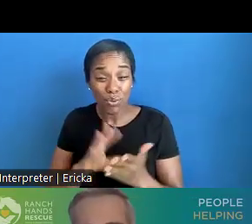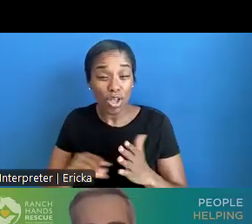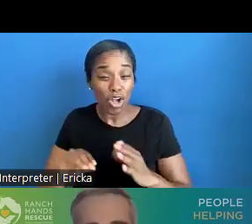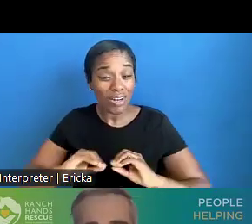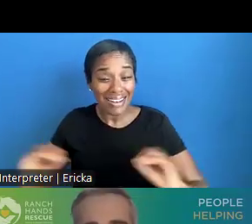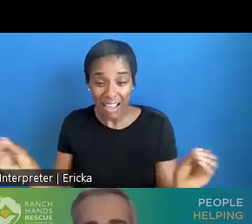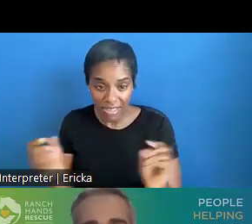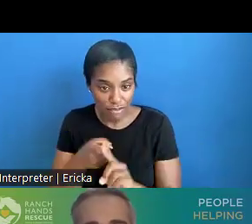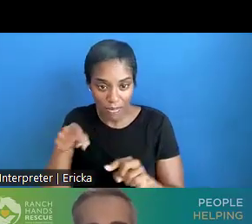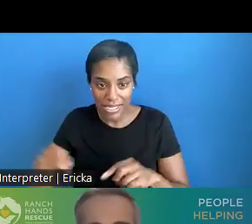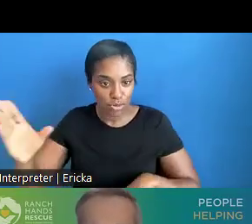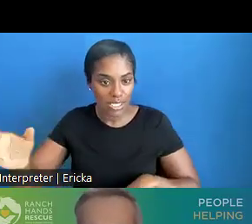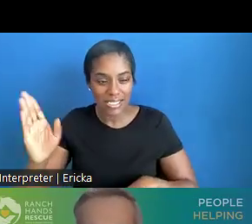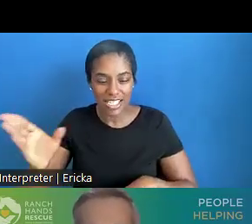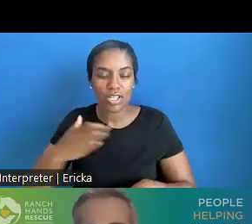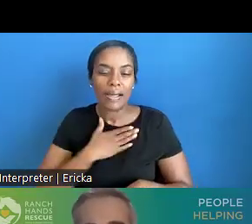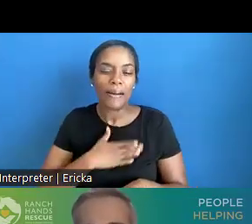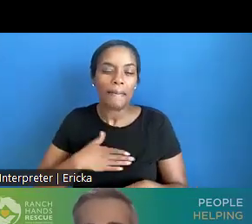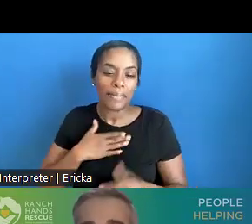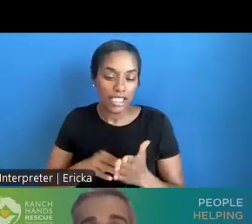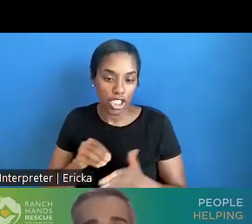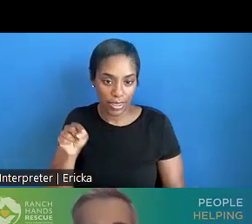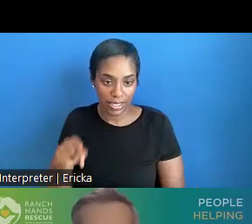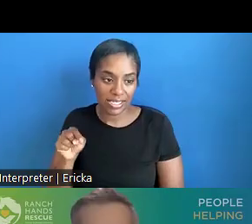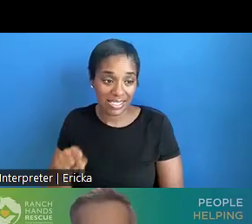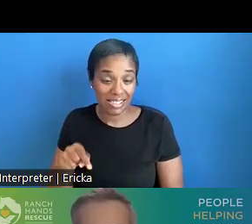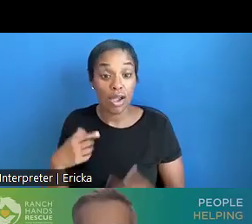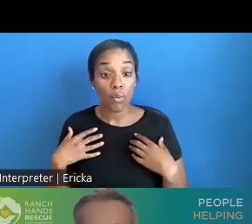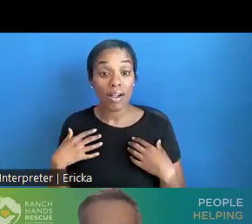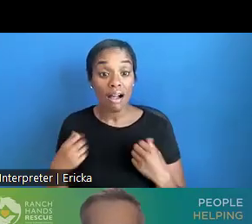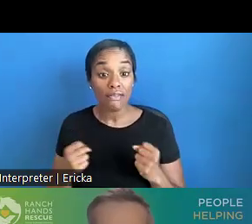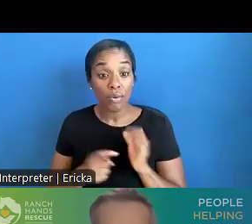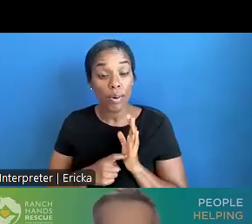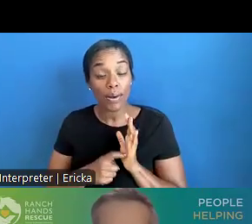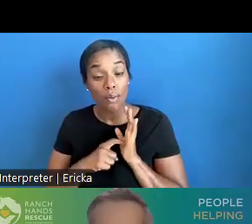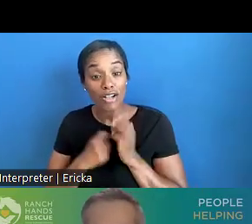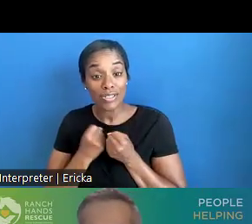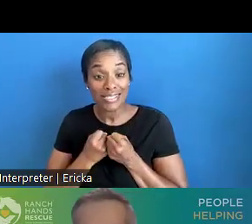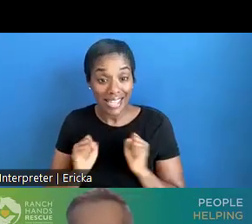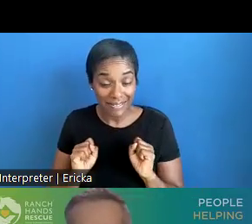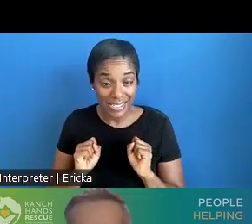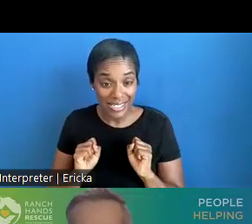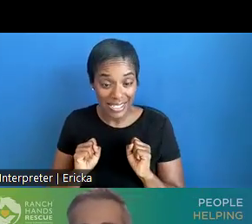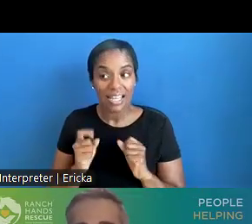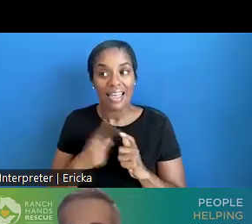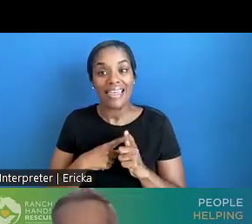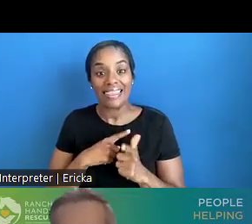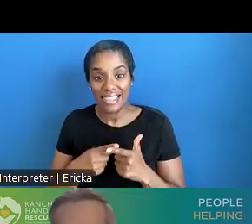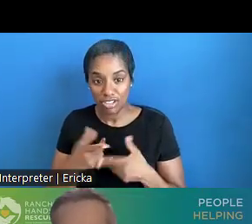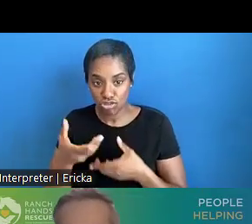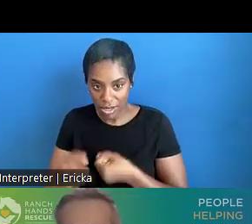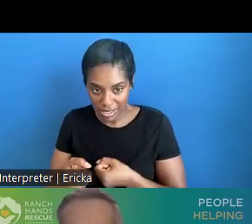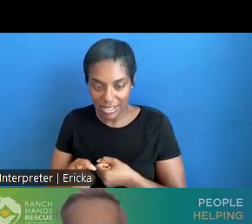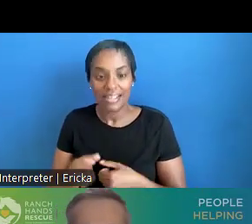this presentation today, please take this. Recovery requires safety, then trust, then